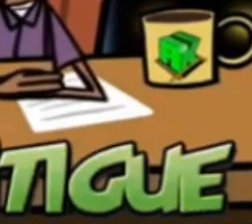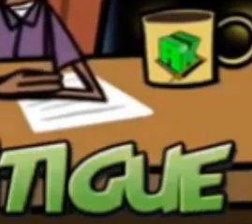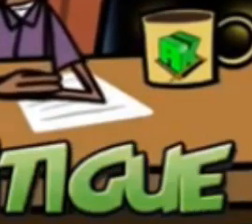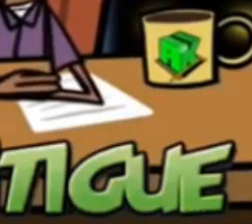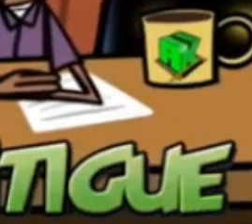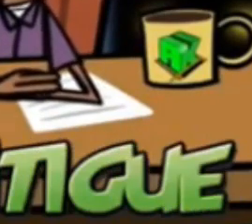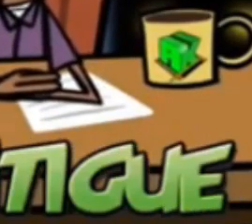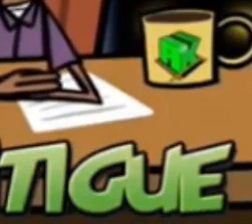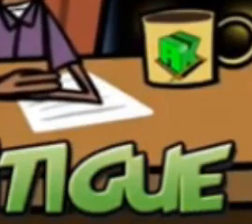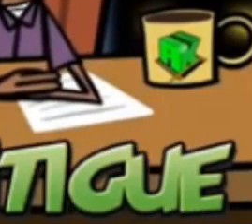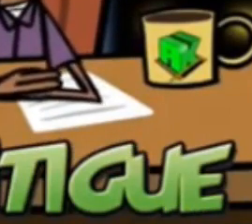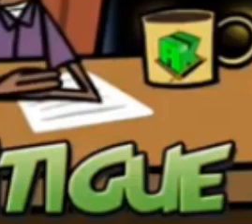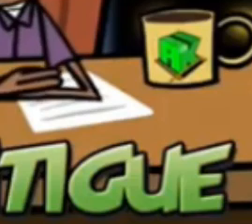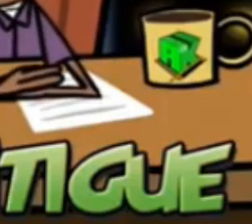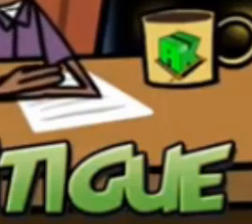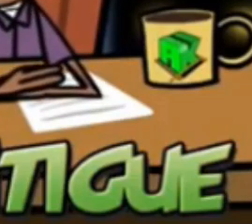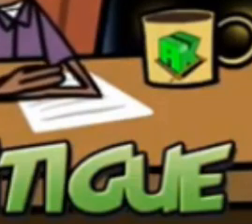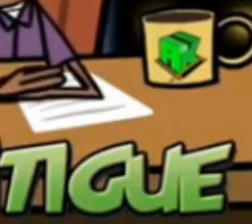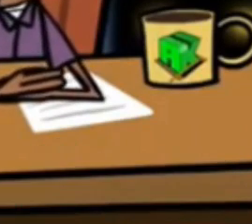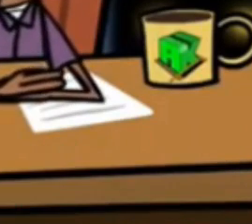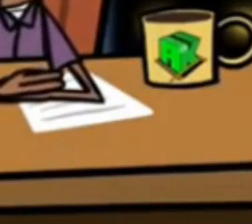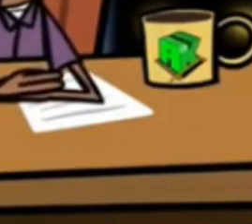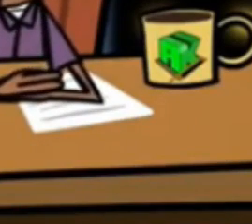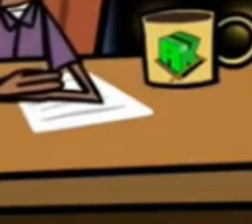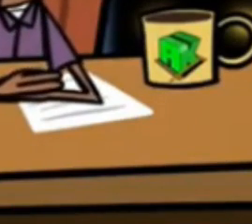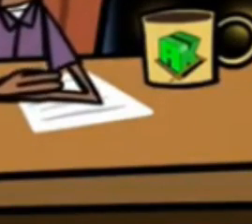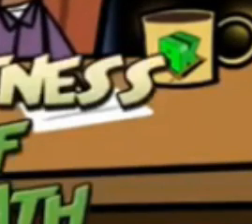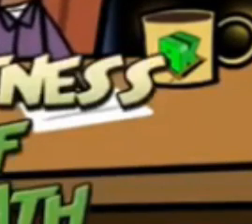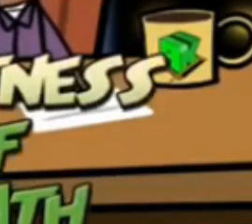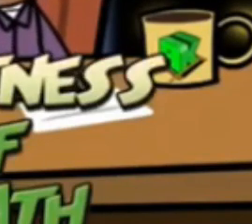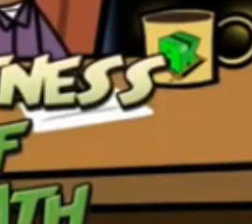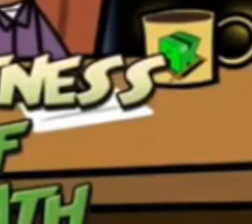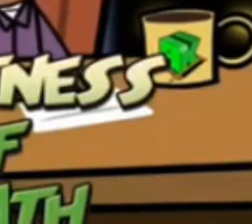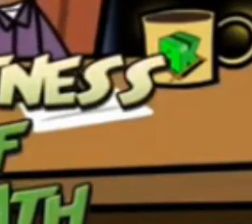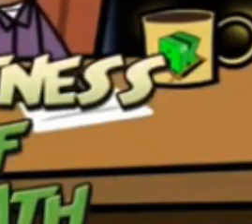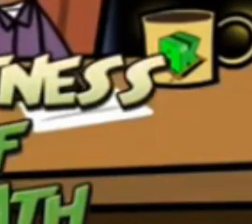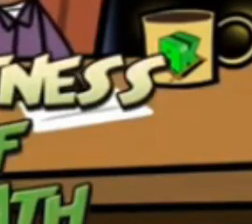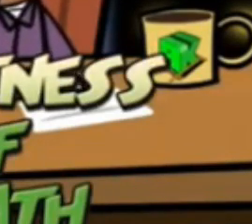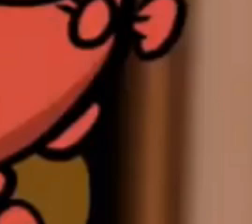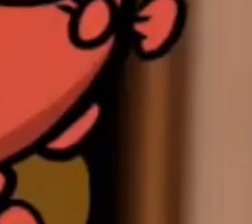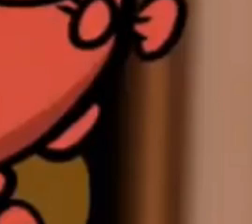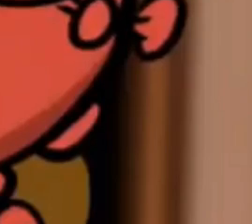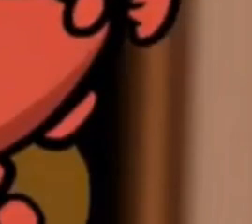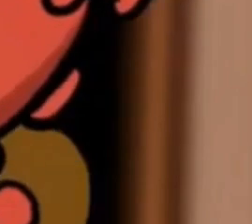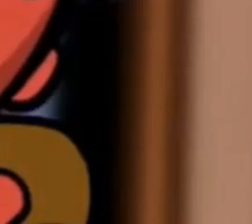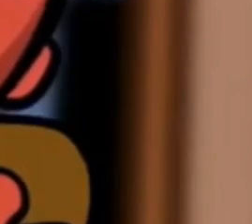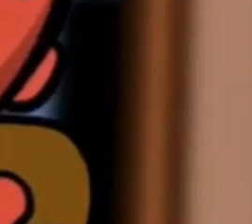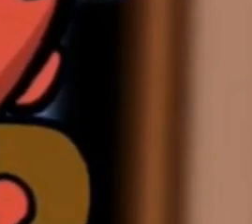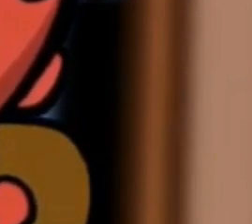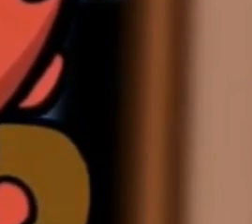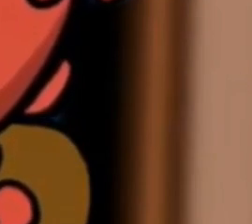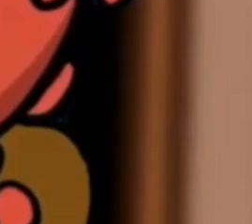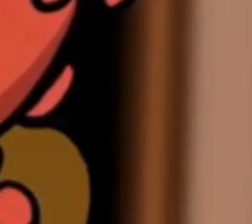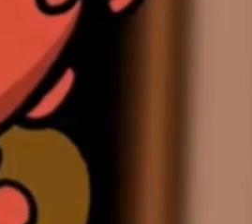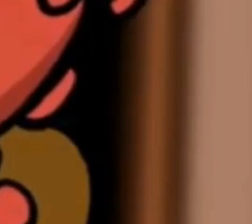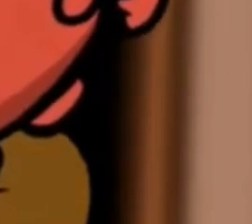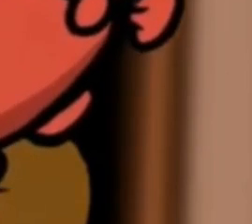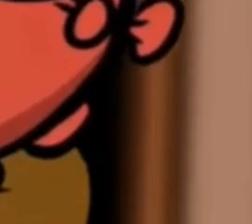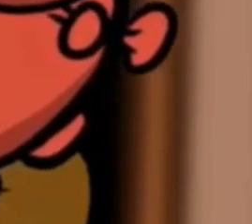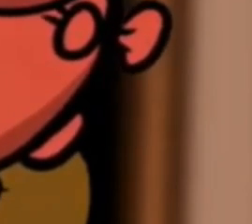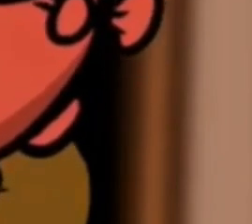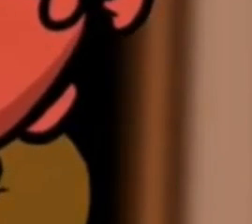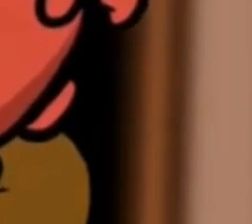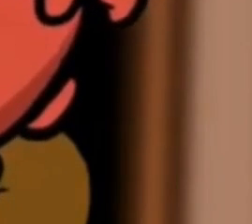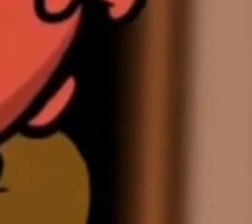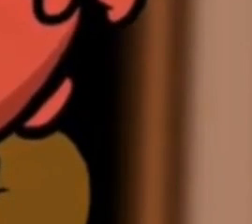Everyday and Equiline. Spend less on our Essential Everyday products and get the best quality, the best taste, and the best value. Spend